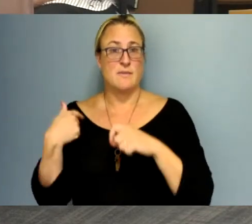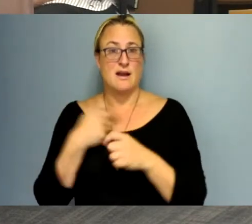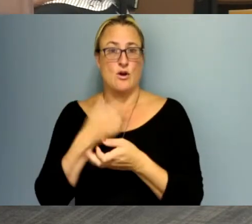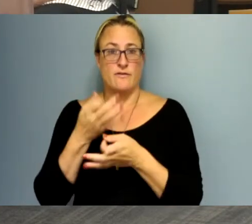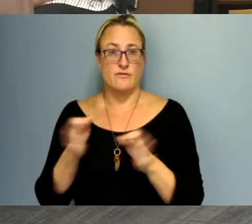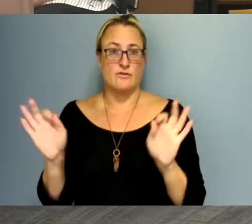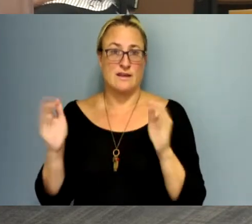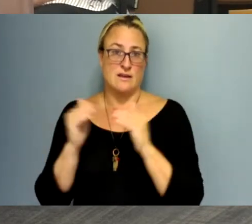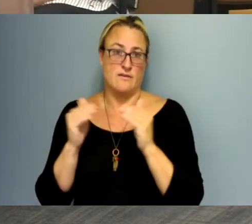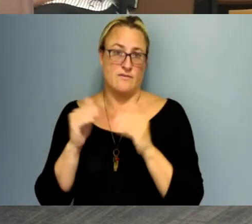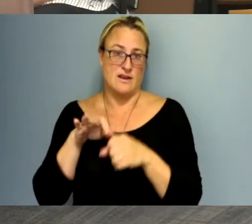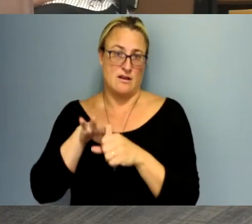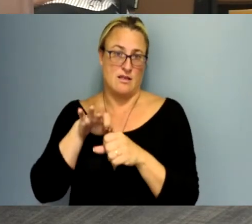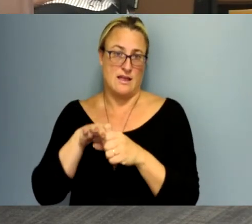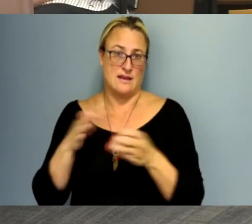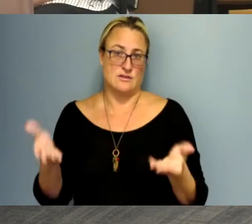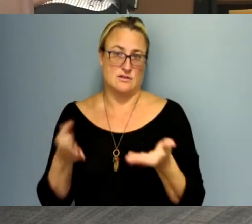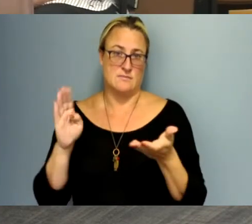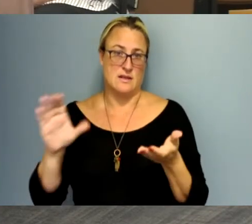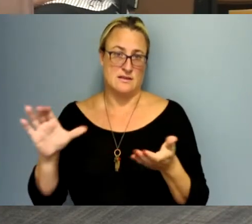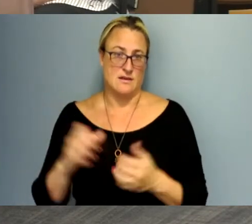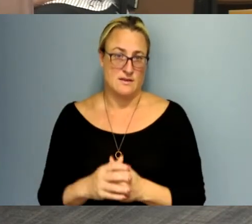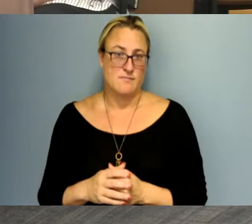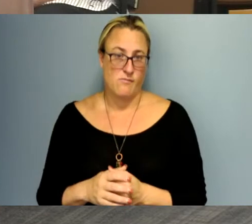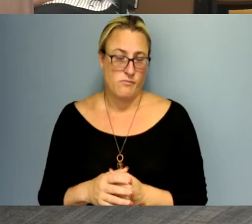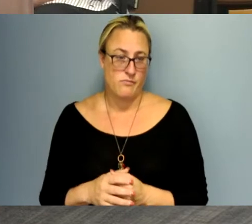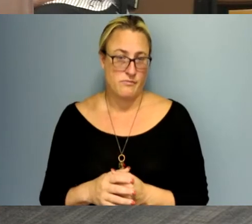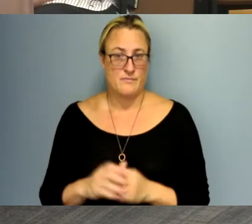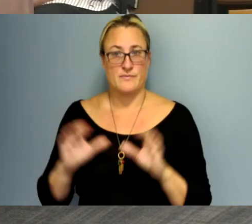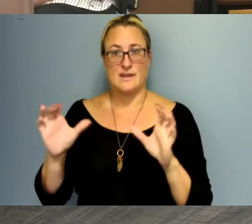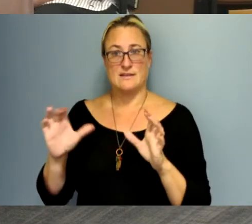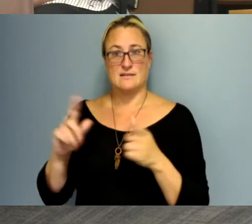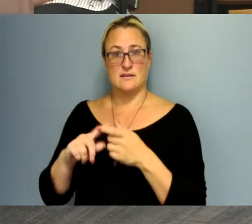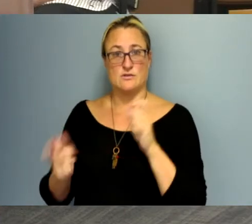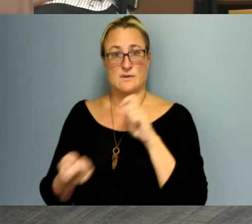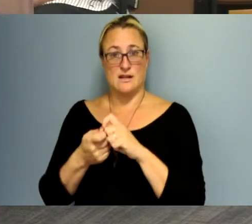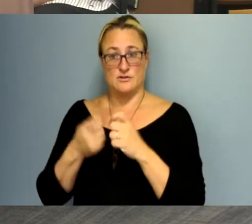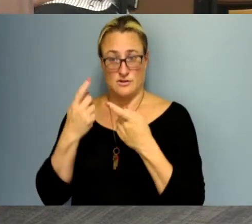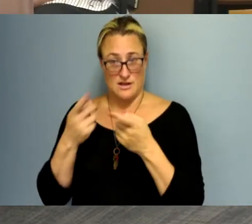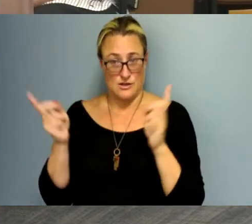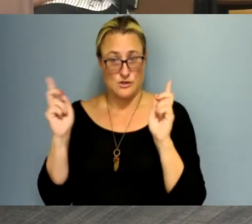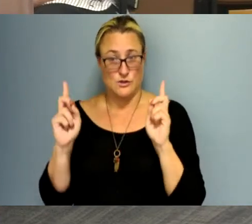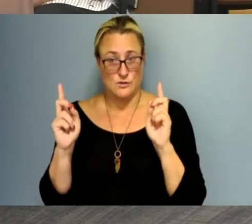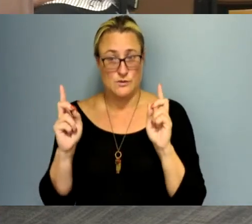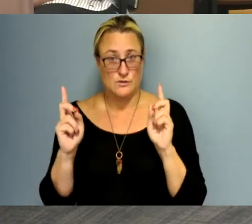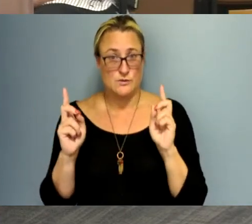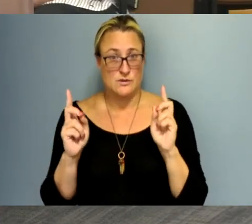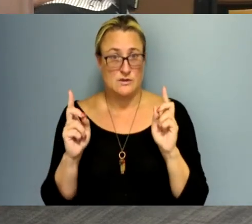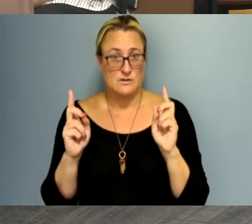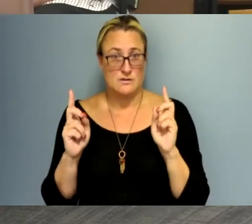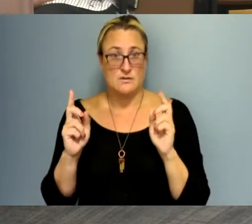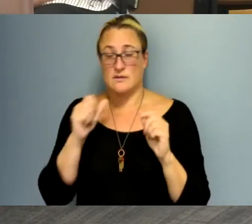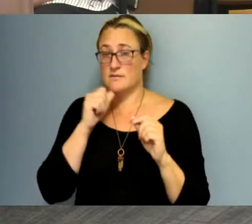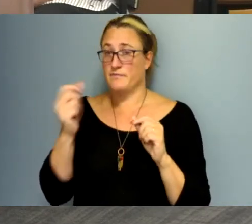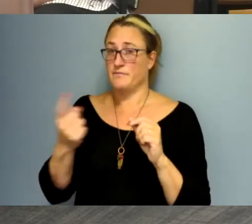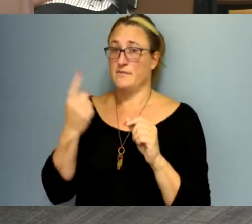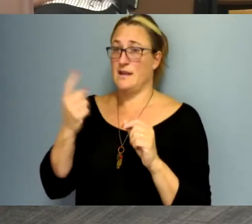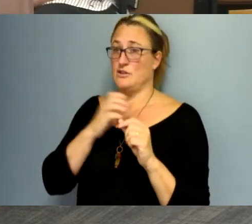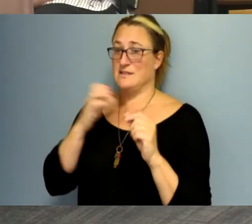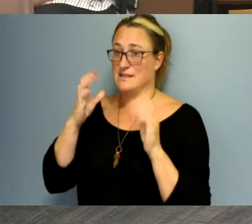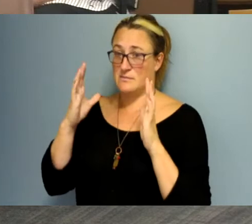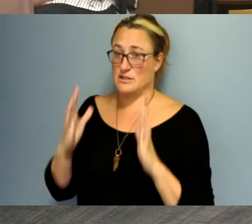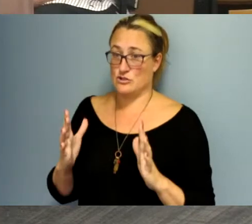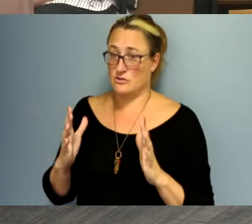fair elections in this county. It's done to undercut all of you, not just the commissioners, whether